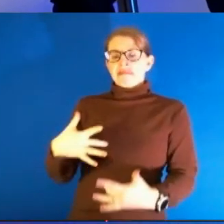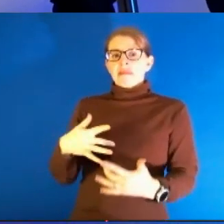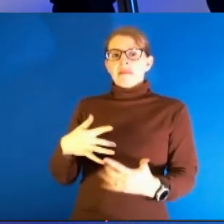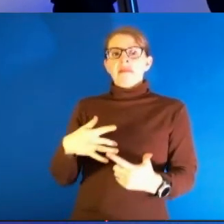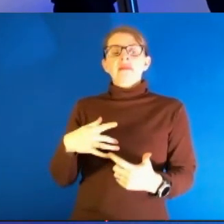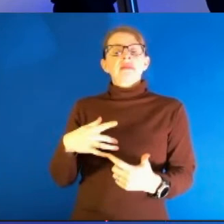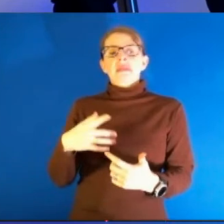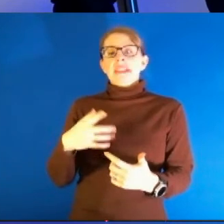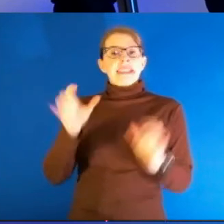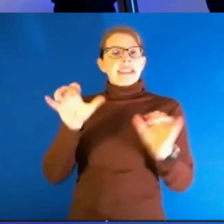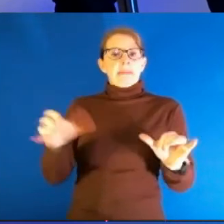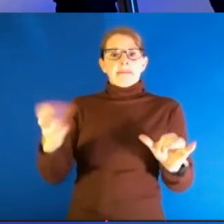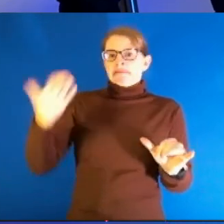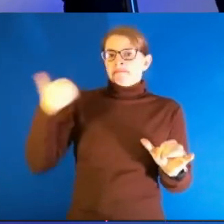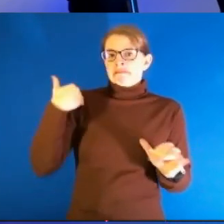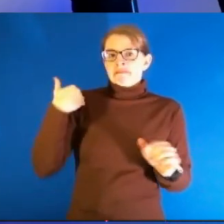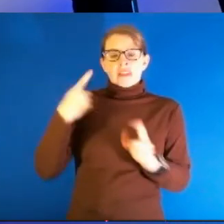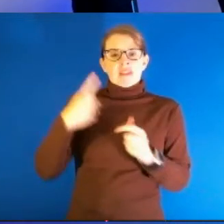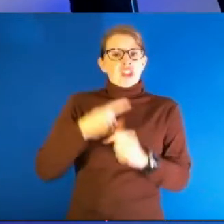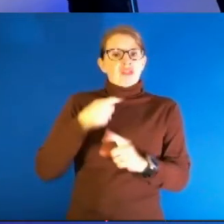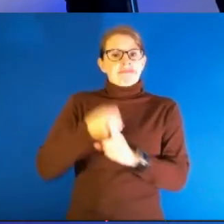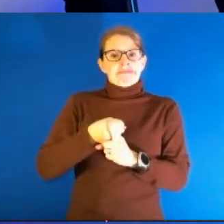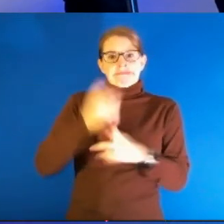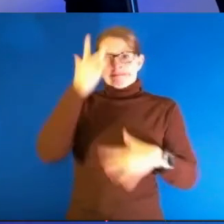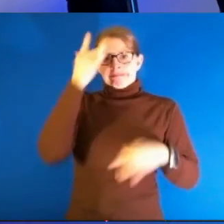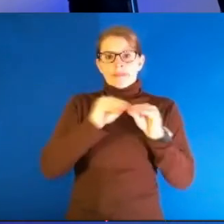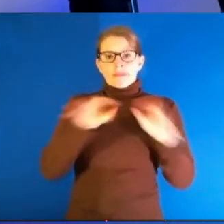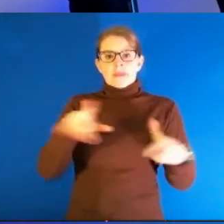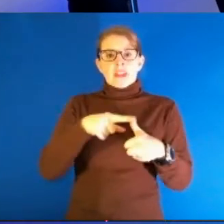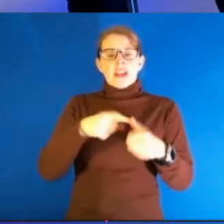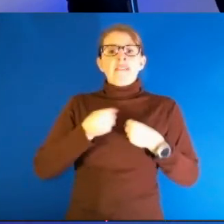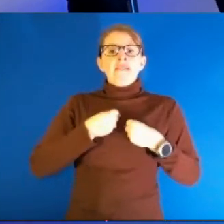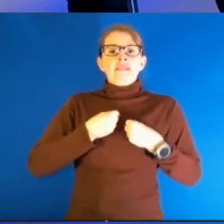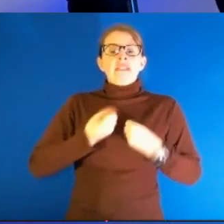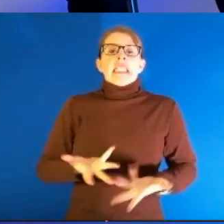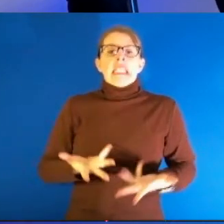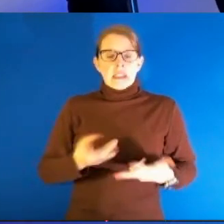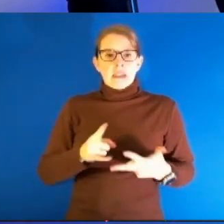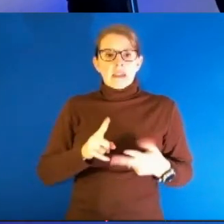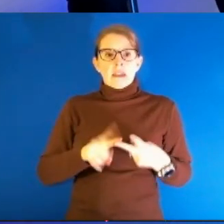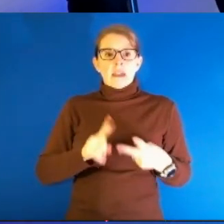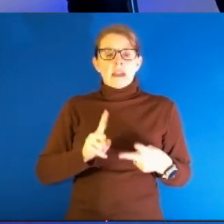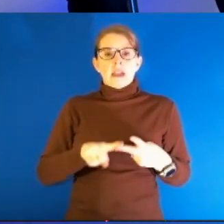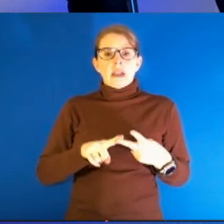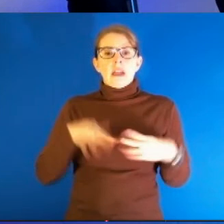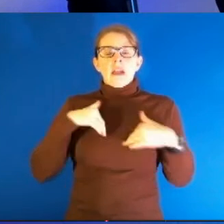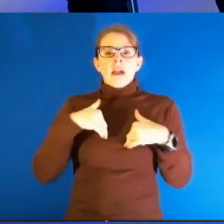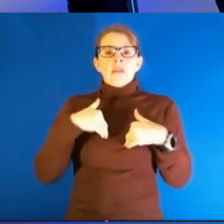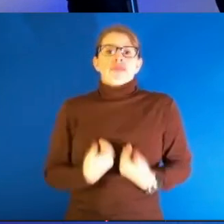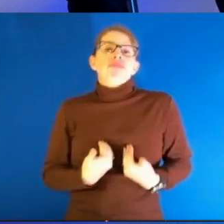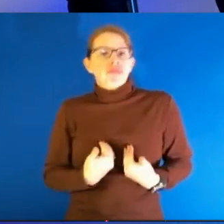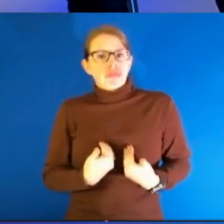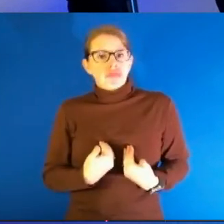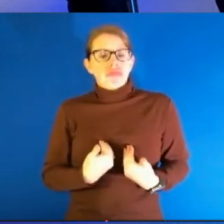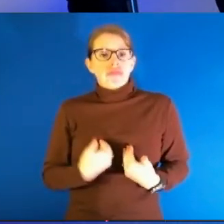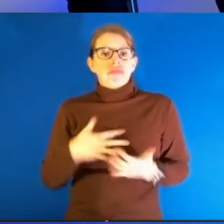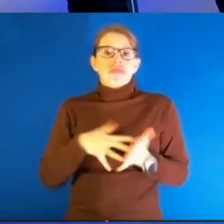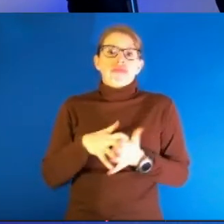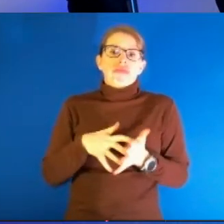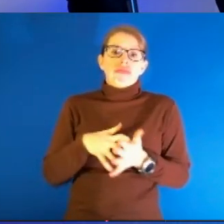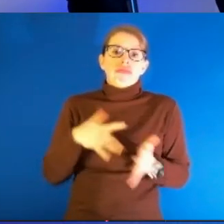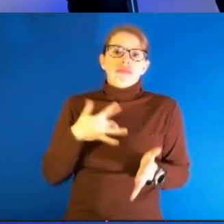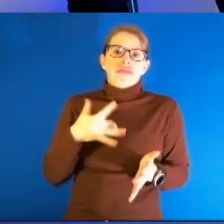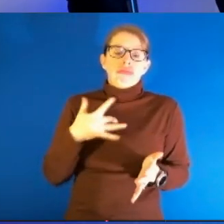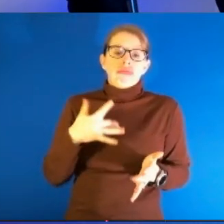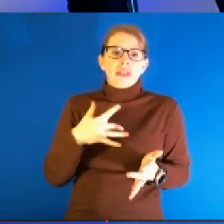on, which, first and foremost, fatigue and an overwhelming sense of just tiredness and weakness and just not